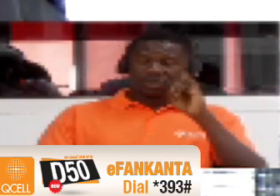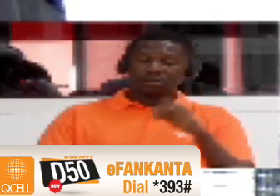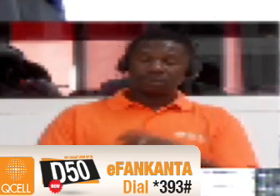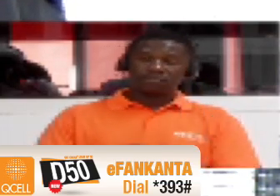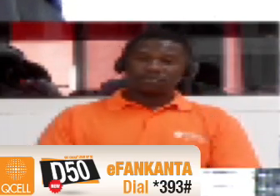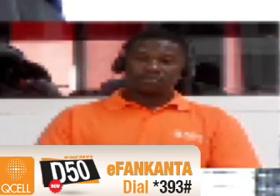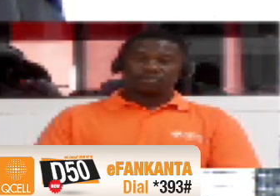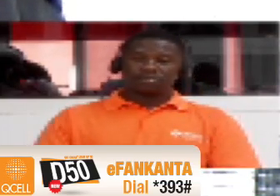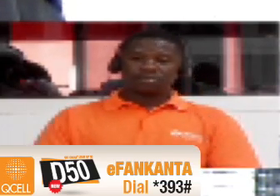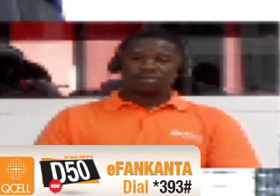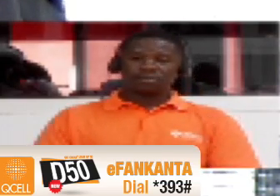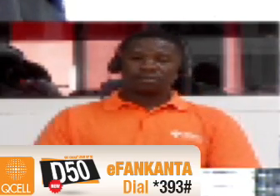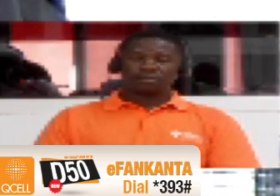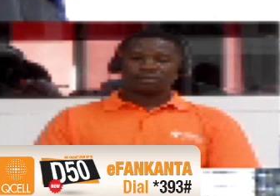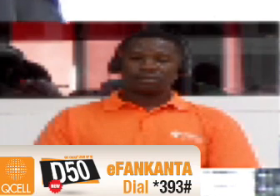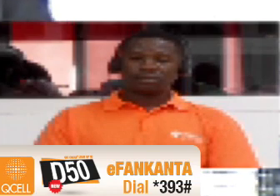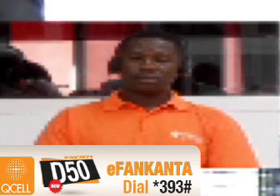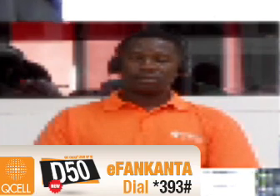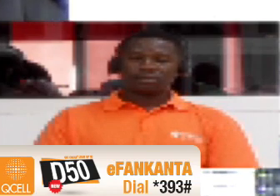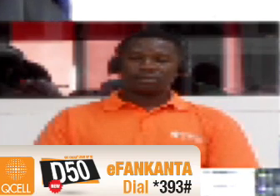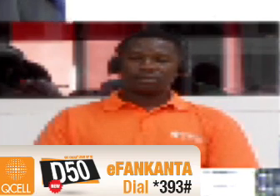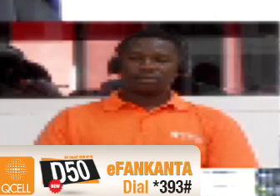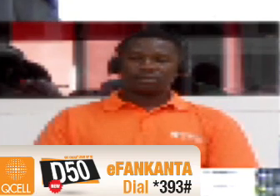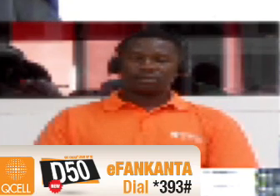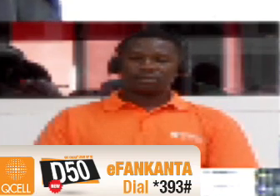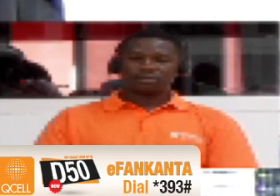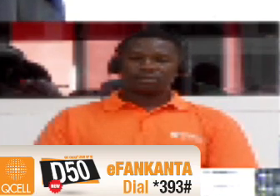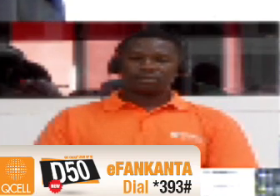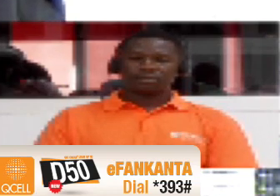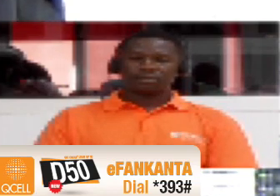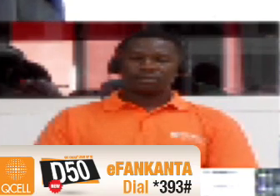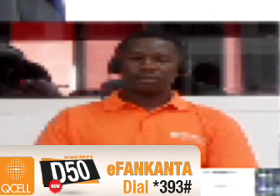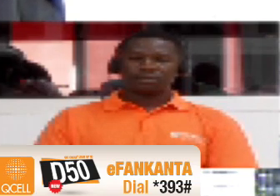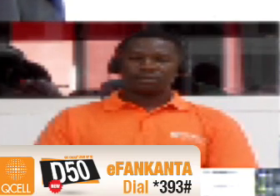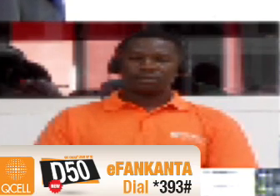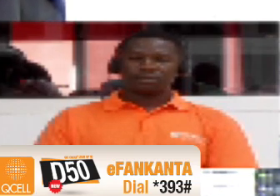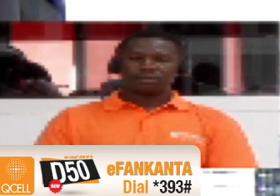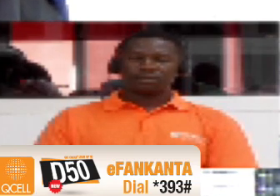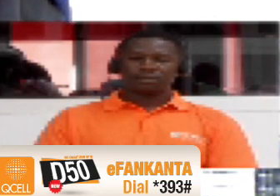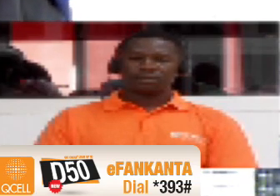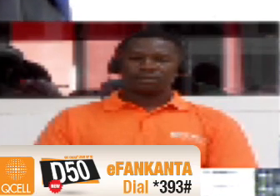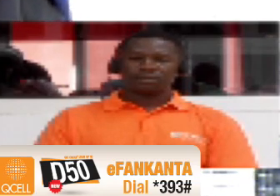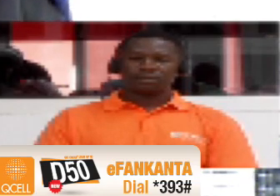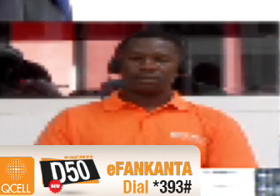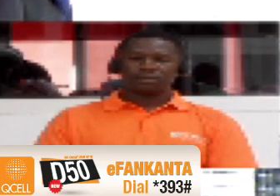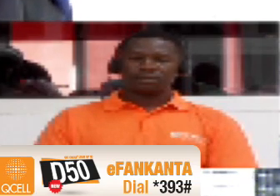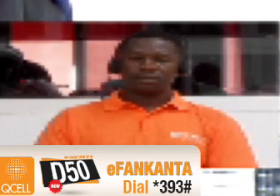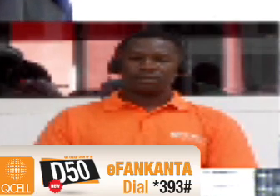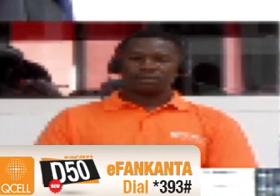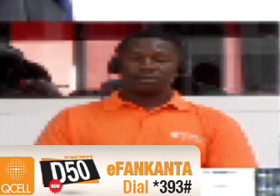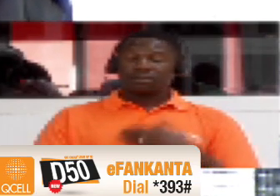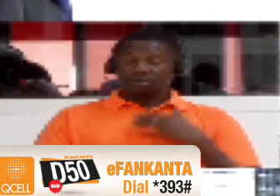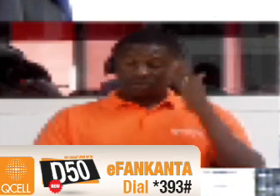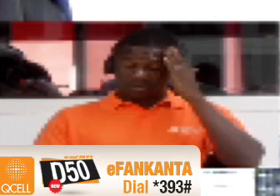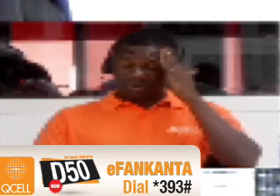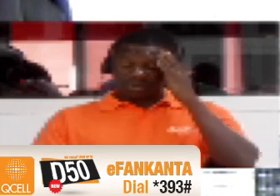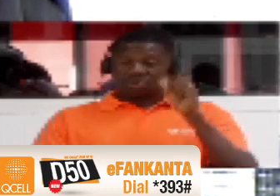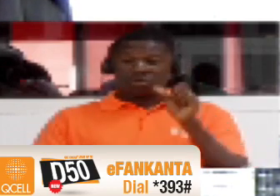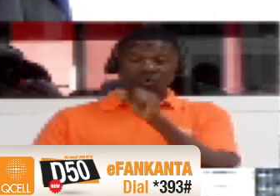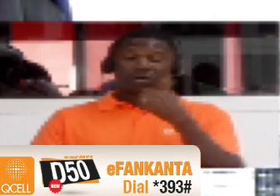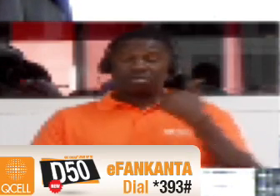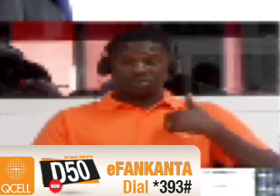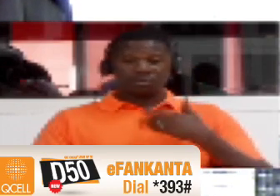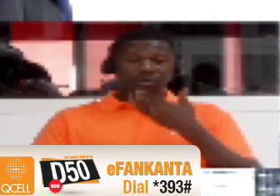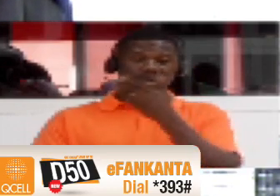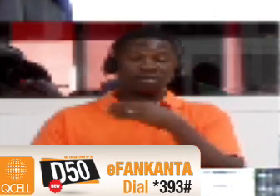jama biye mterolti wo time o baby biye fu bail embang ikakumani fu bay o bay. I know there are other